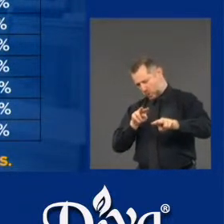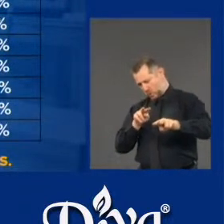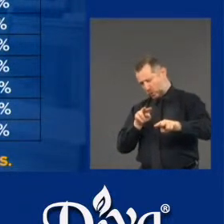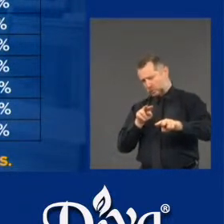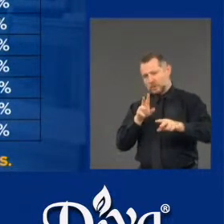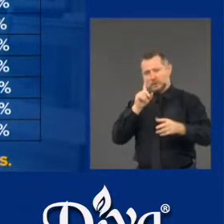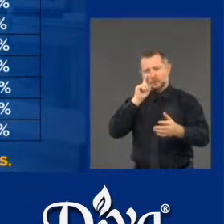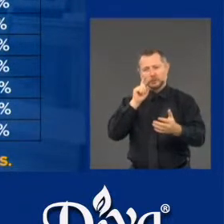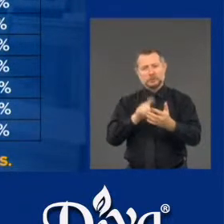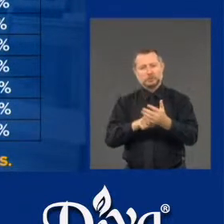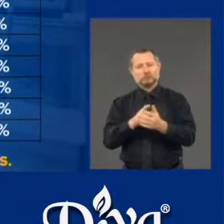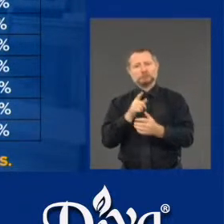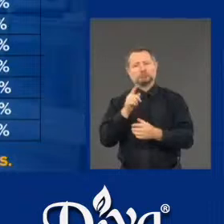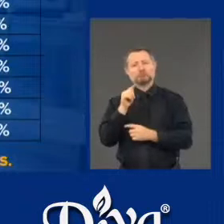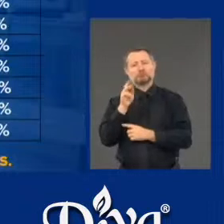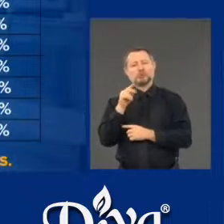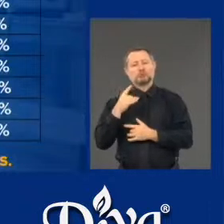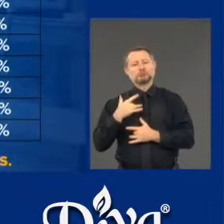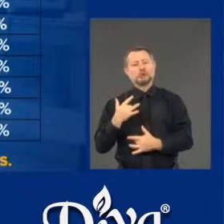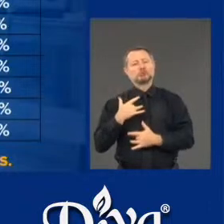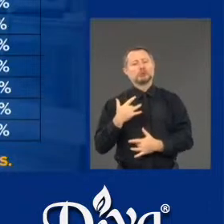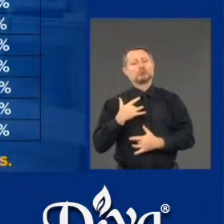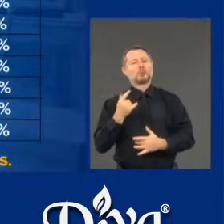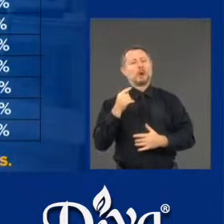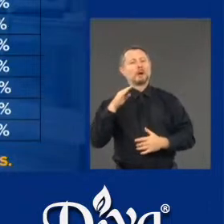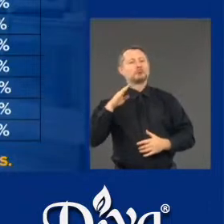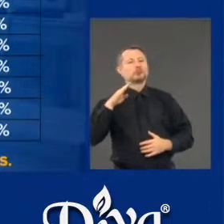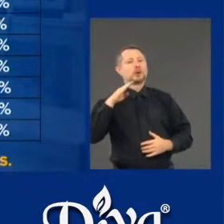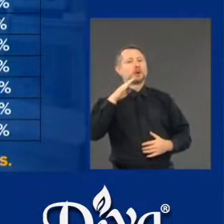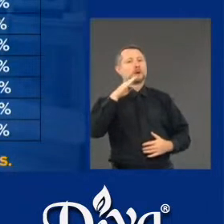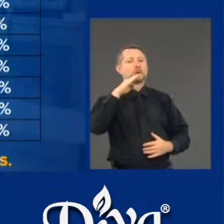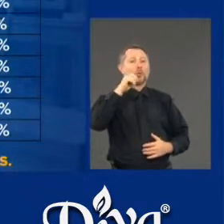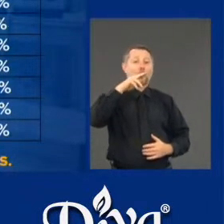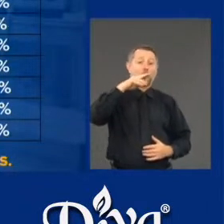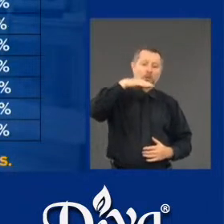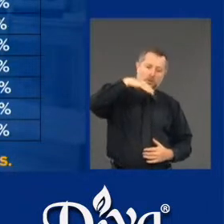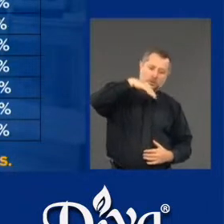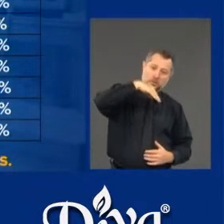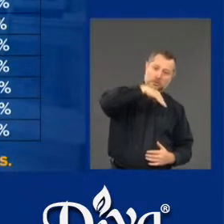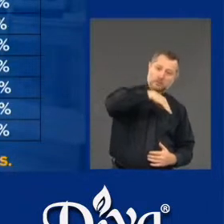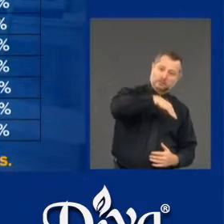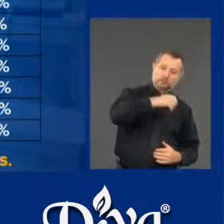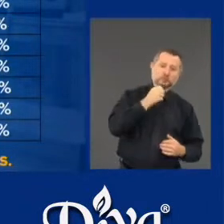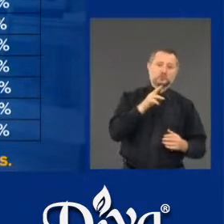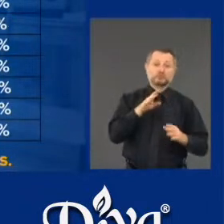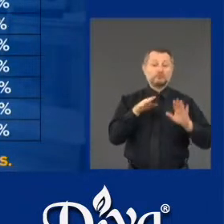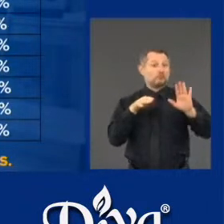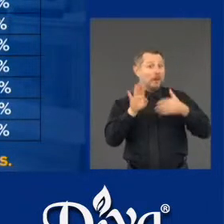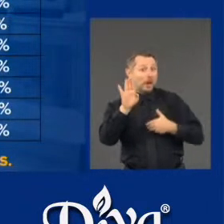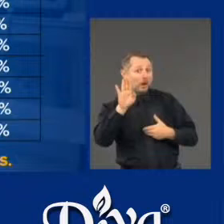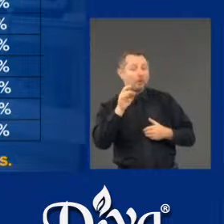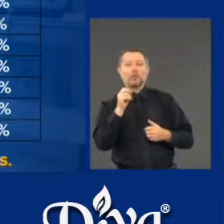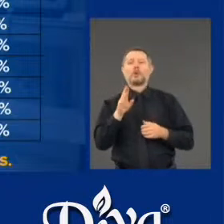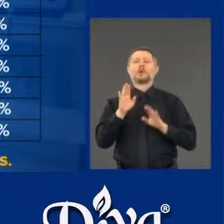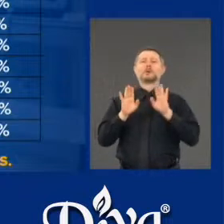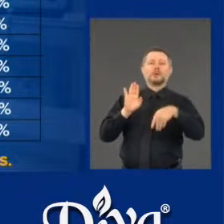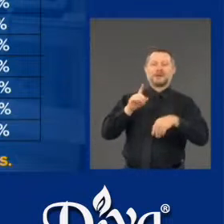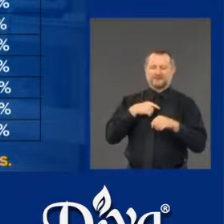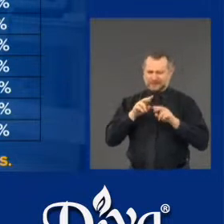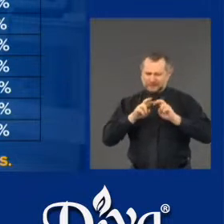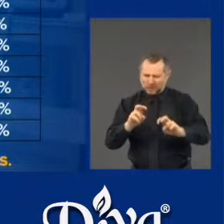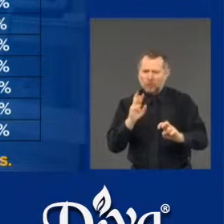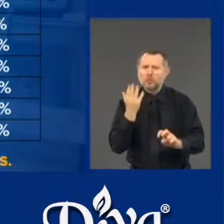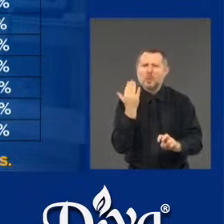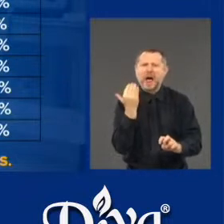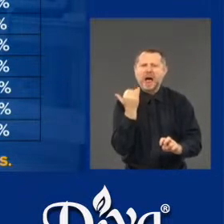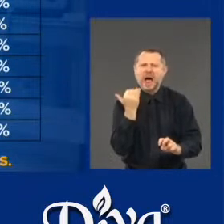line, you want to notice any bounce, and then you want to find out why, okay? So let's say you see a region going